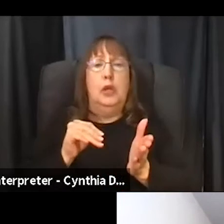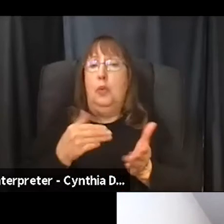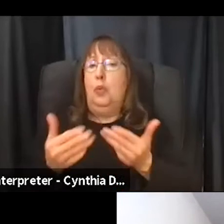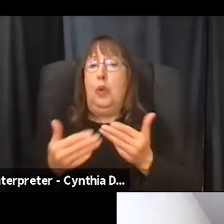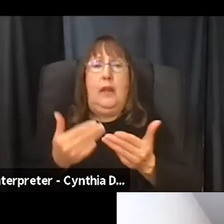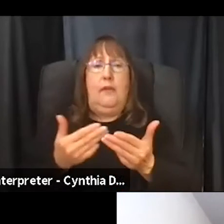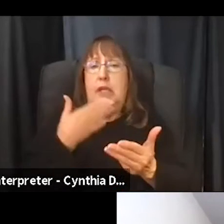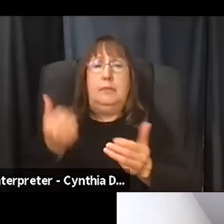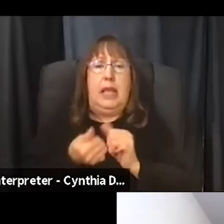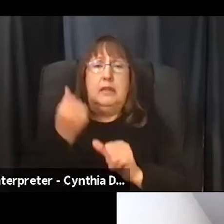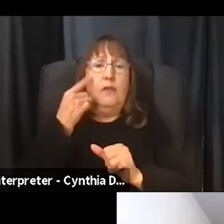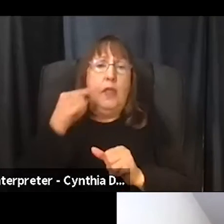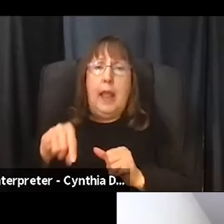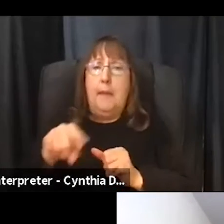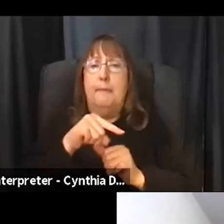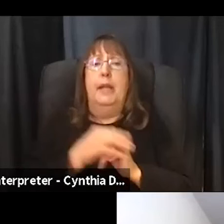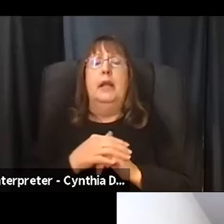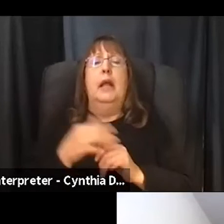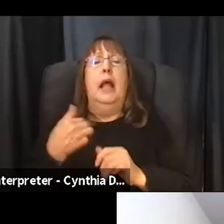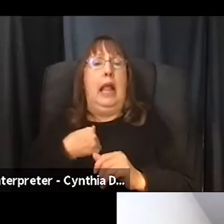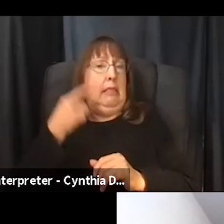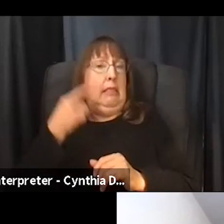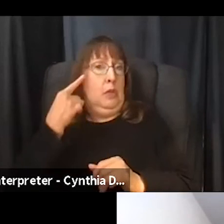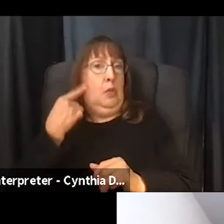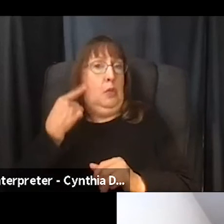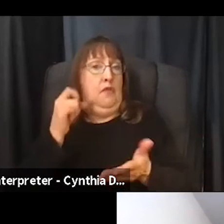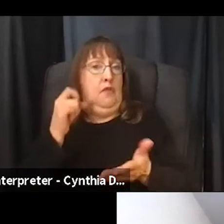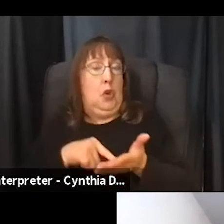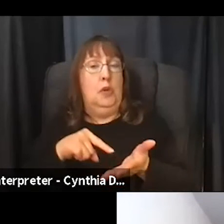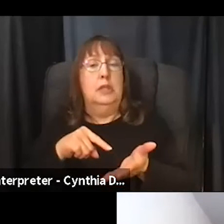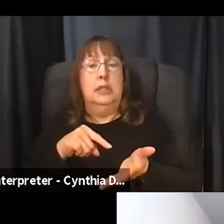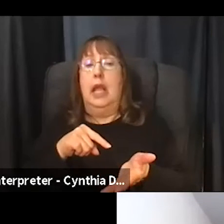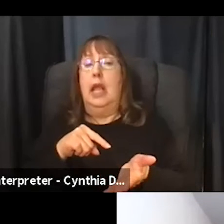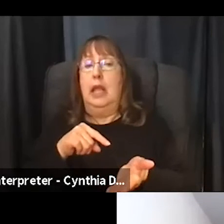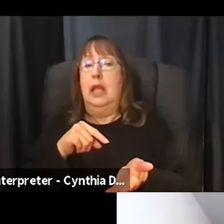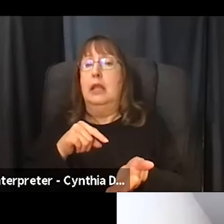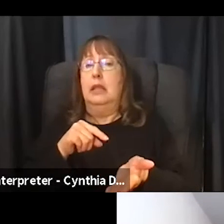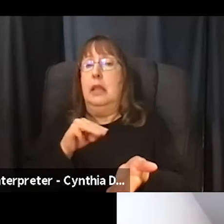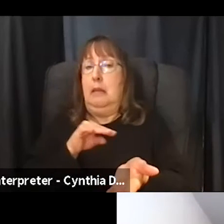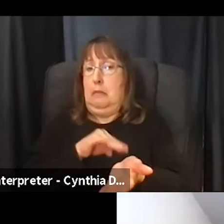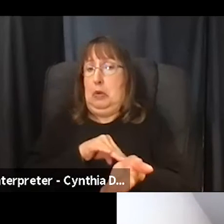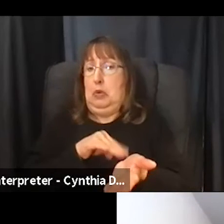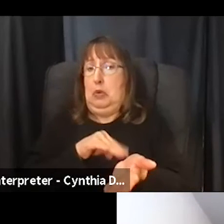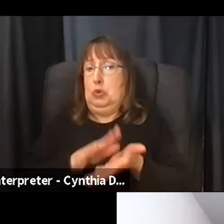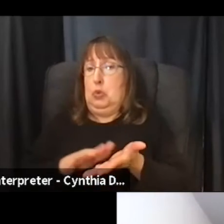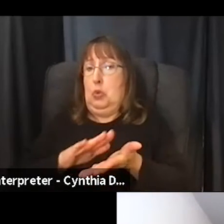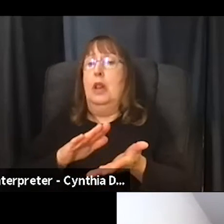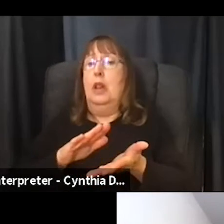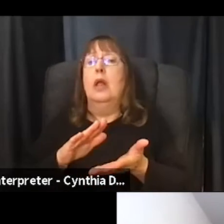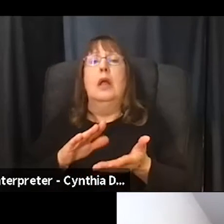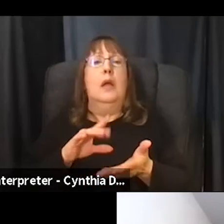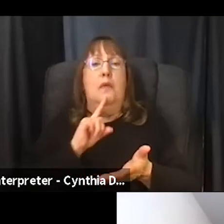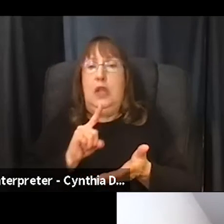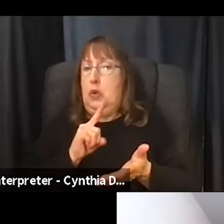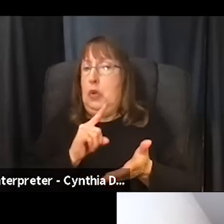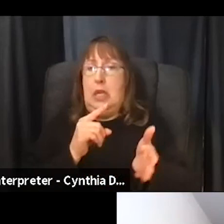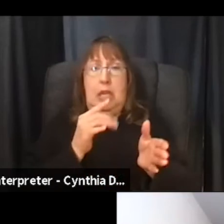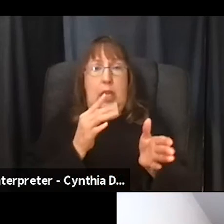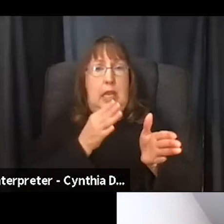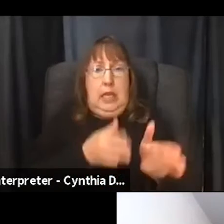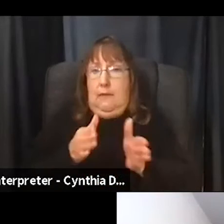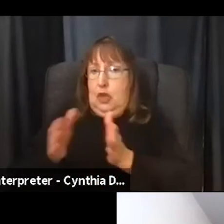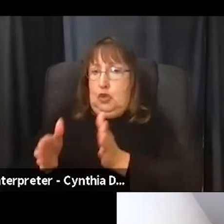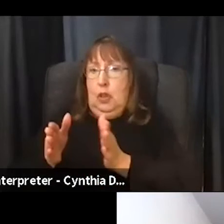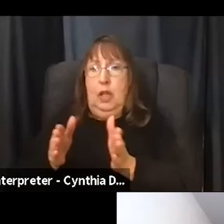think for us, we have noticed at the med school, a very individualized, concentrated effort to